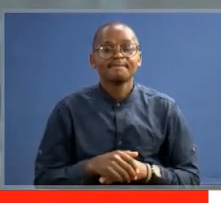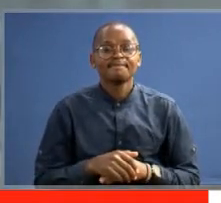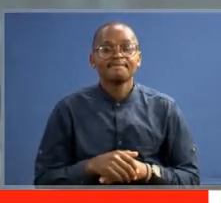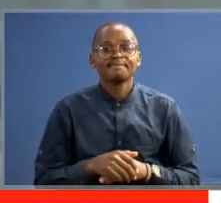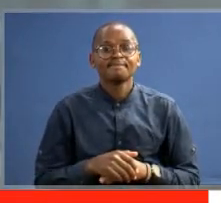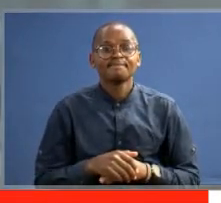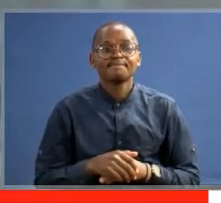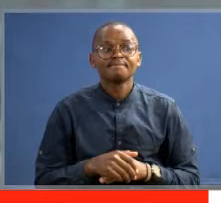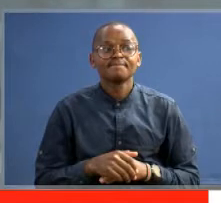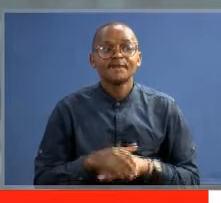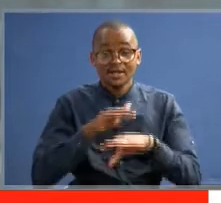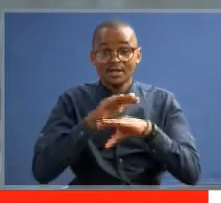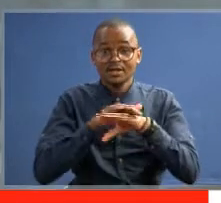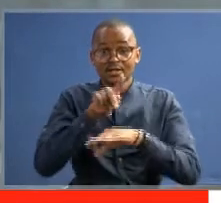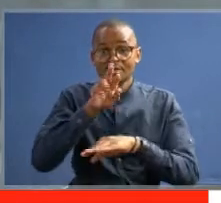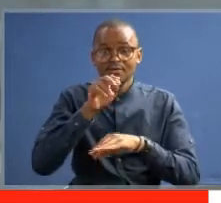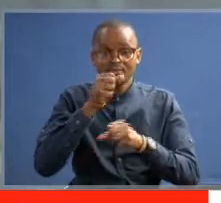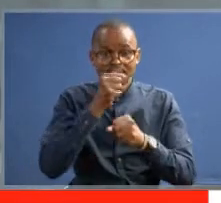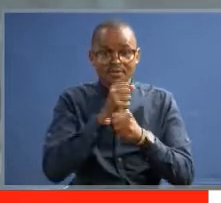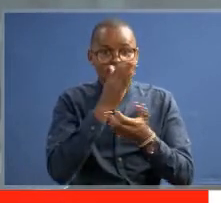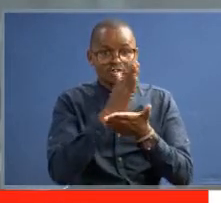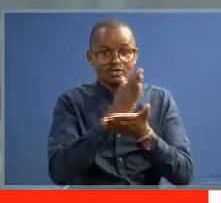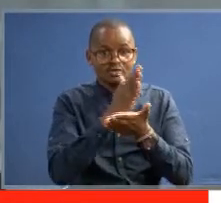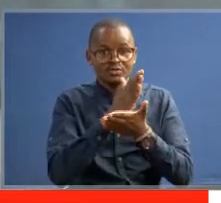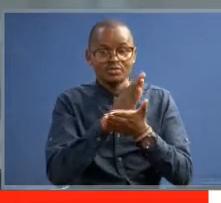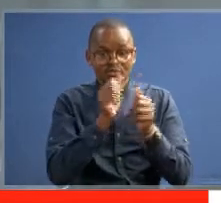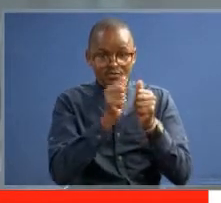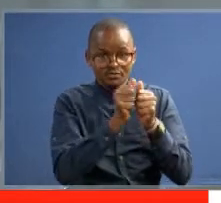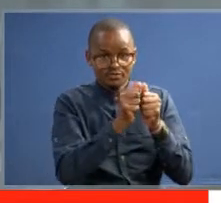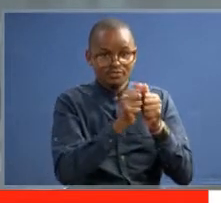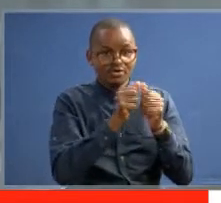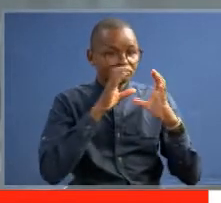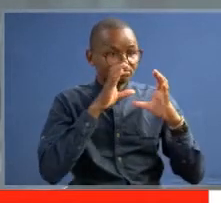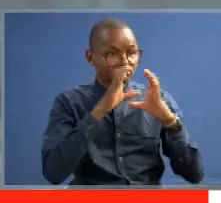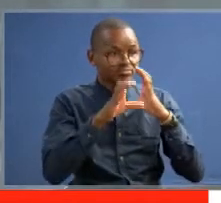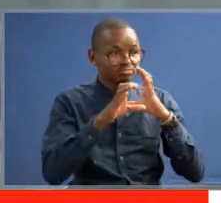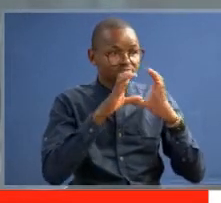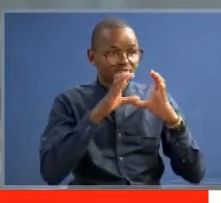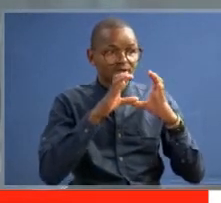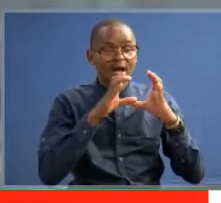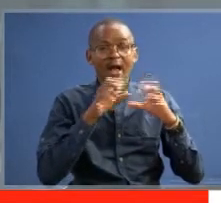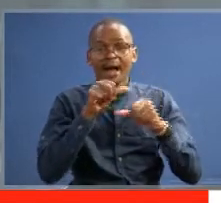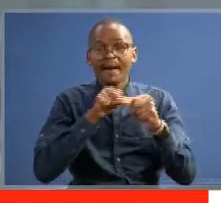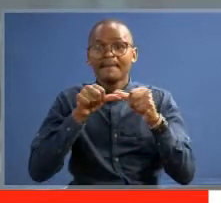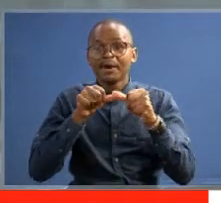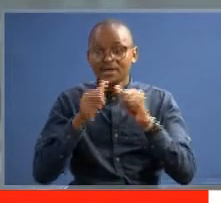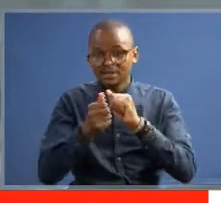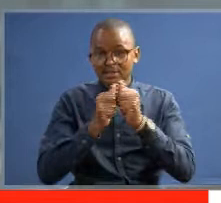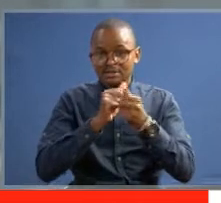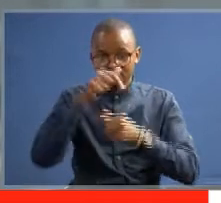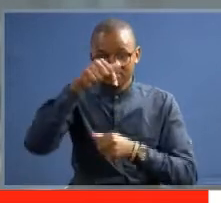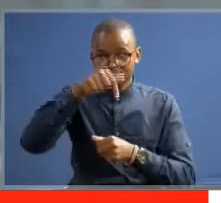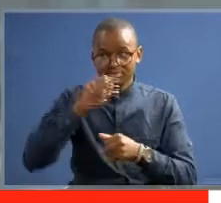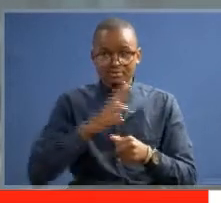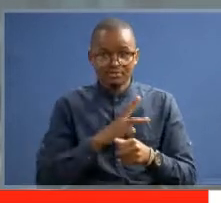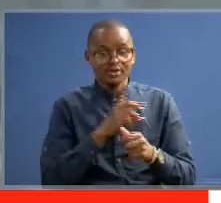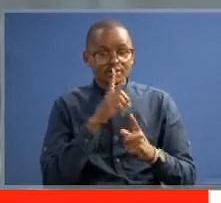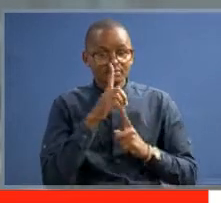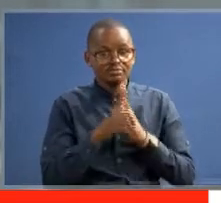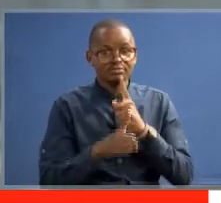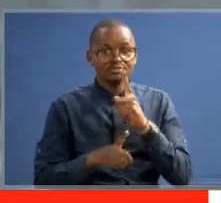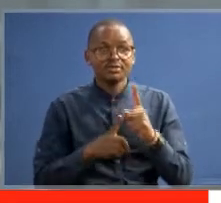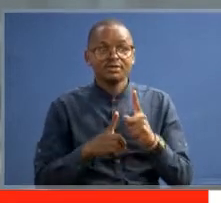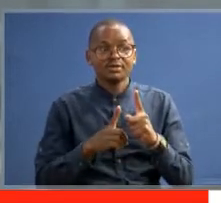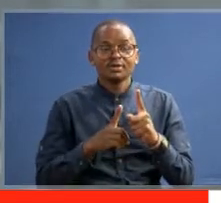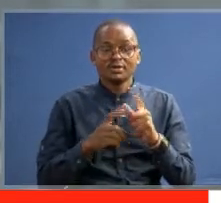here on KUTV, we make sure that we provide you with an in-depth conversation surrounding the sports industry today. We'll be talking about